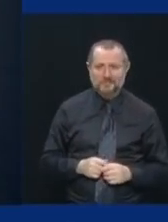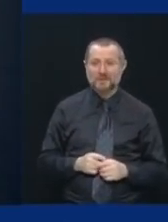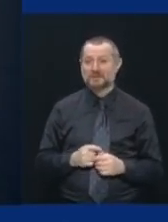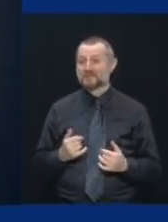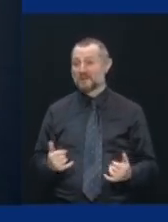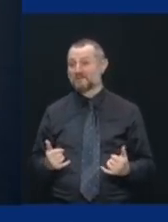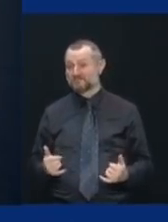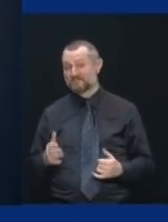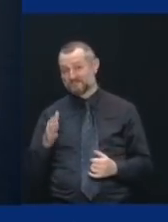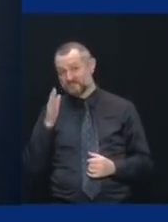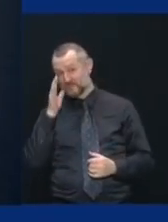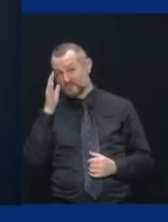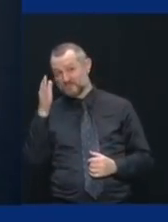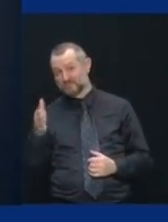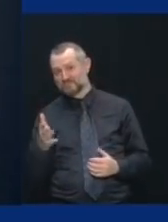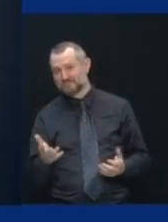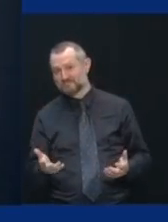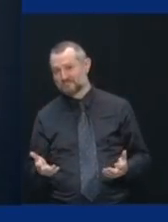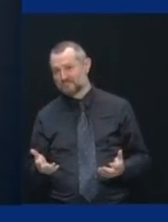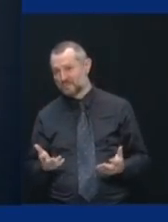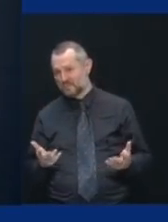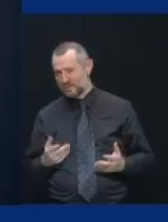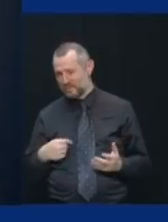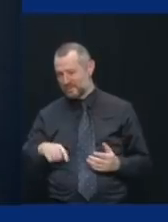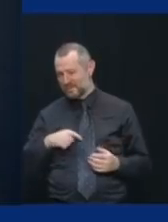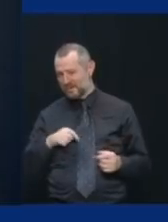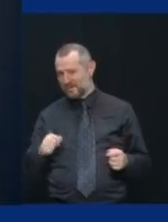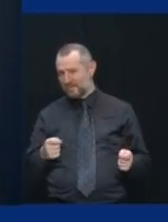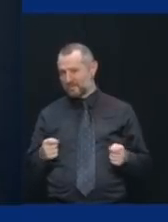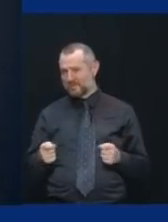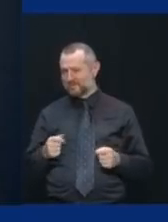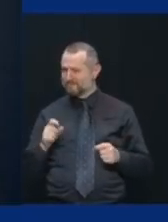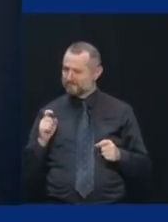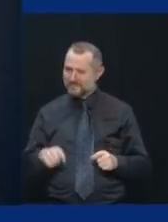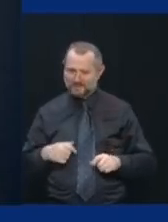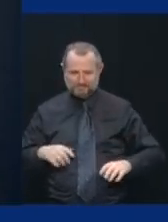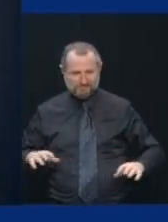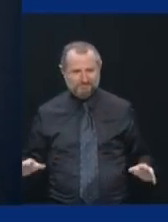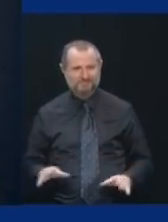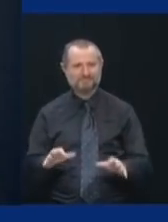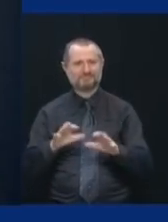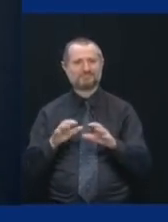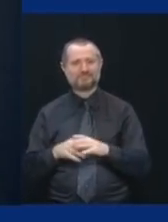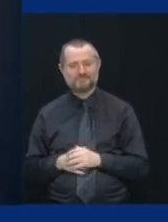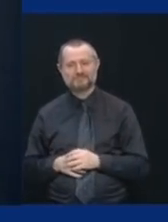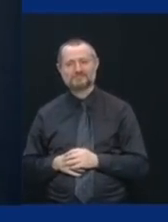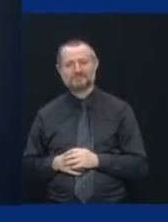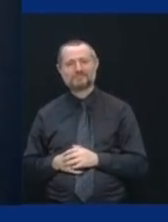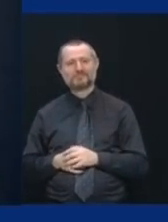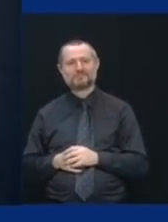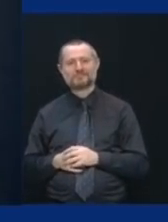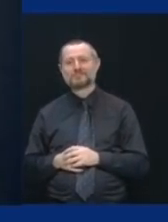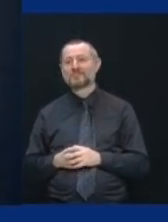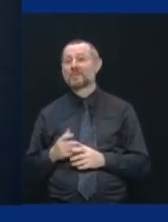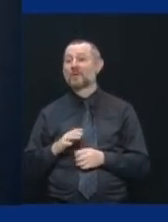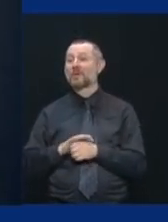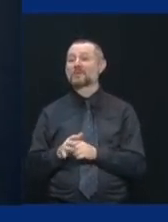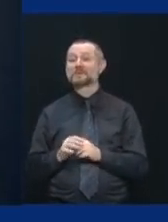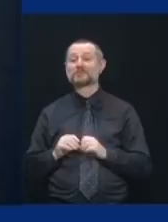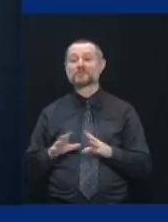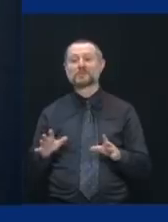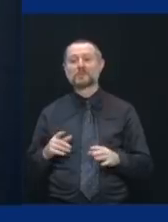the future, my friends, is what we make it. The future COVID rate is a function of our